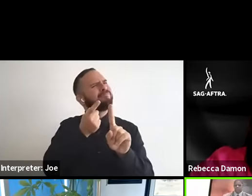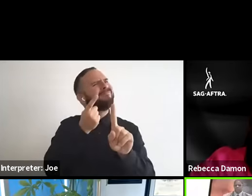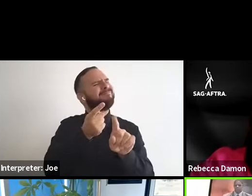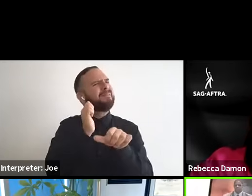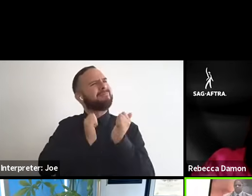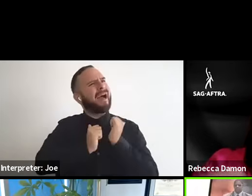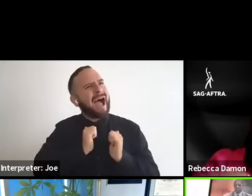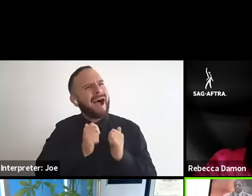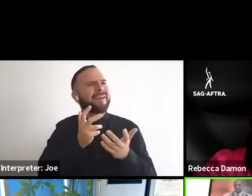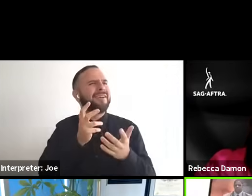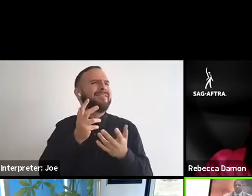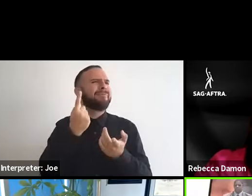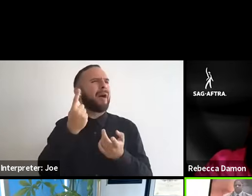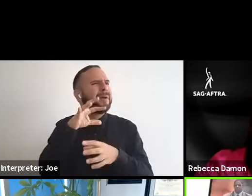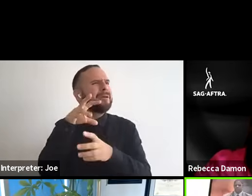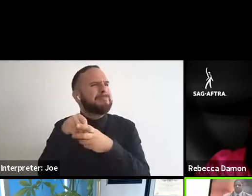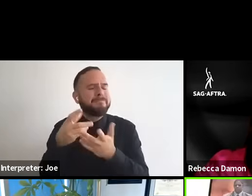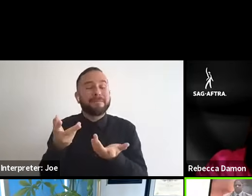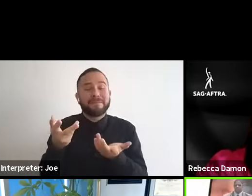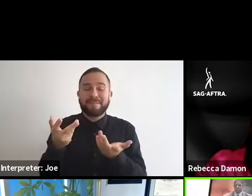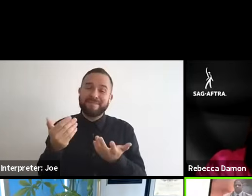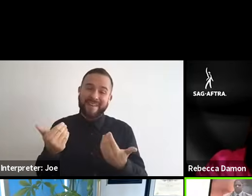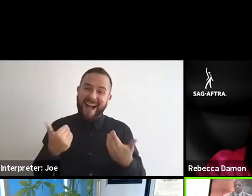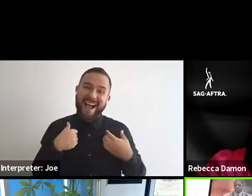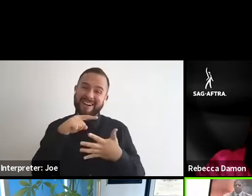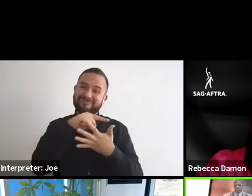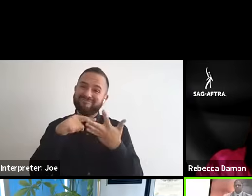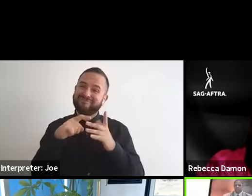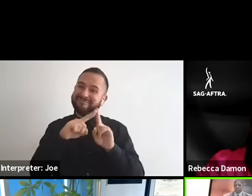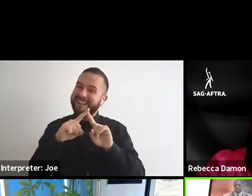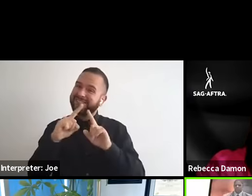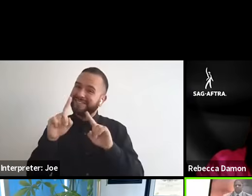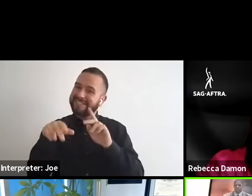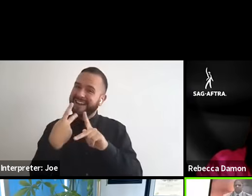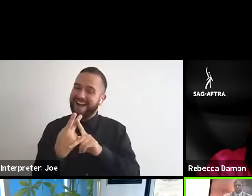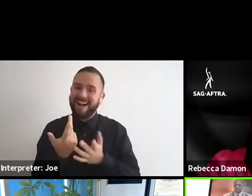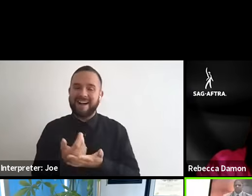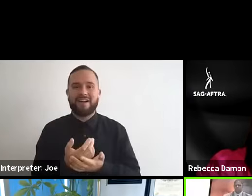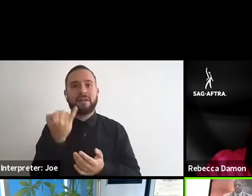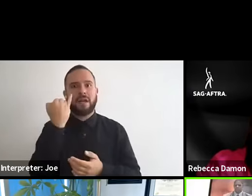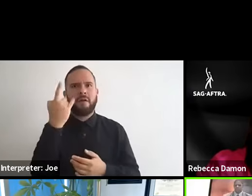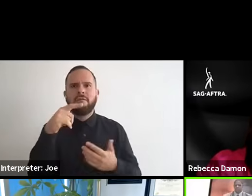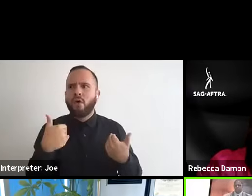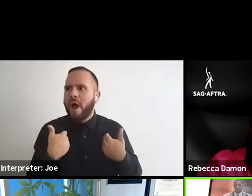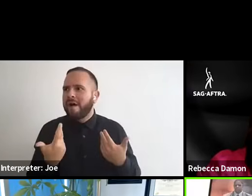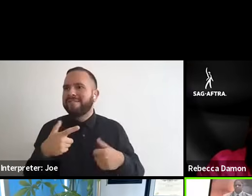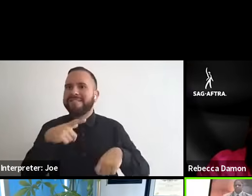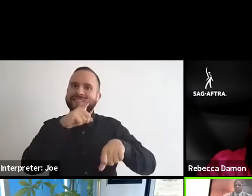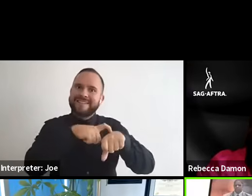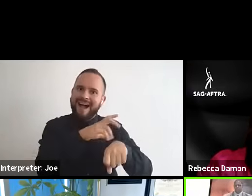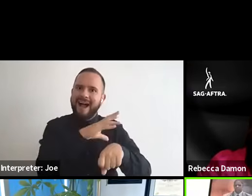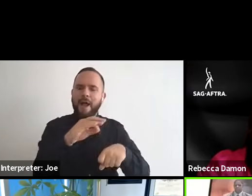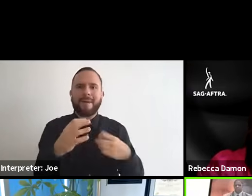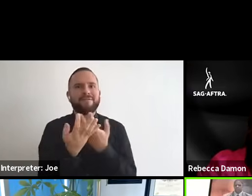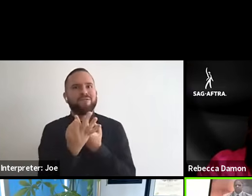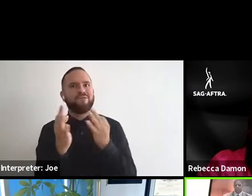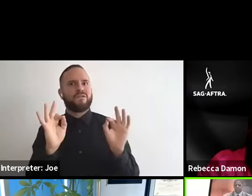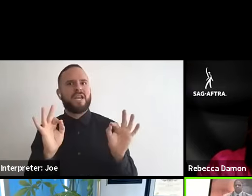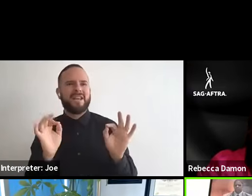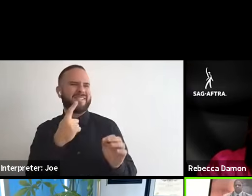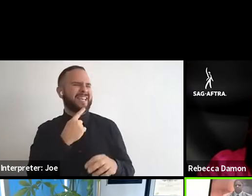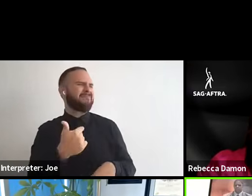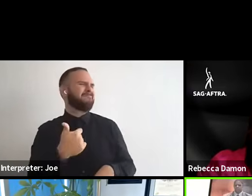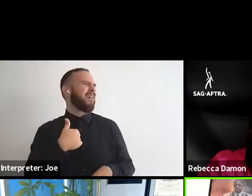other jobs and was like, you know what? I have the time, the freedom, and the extra income. I'm going for it. And just that honesty